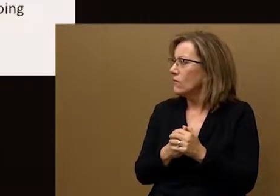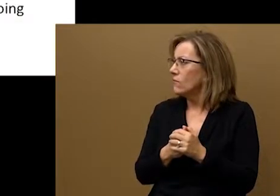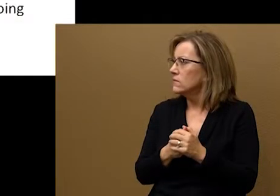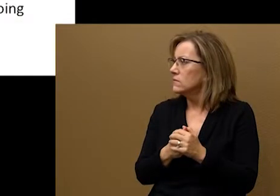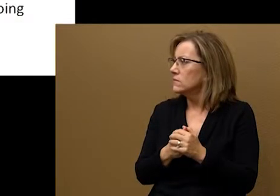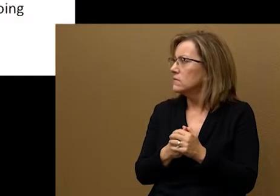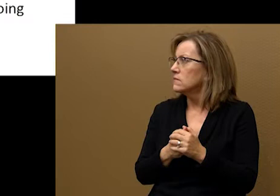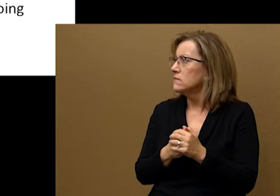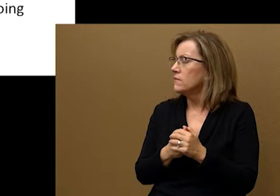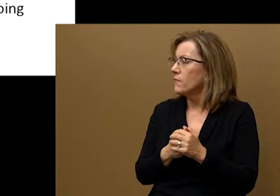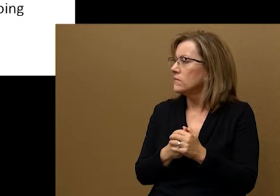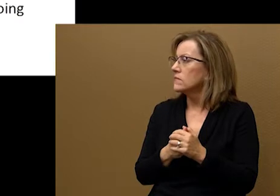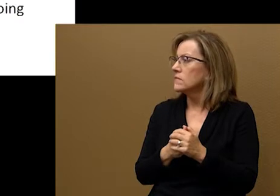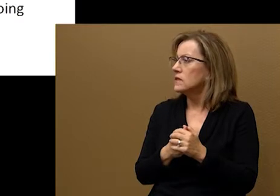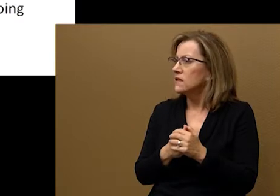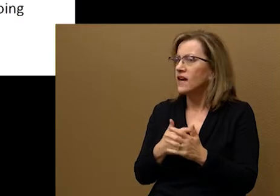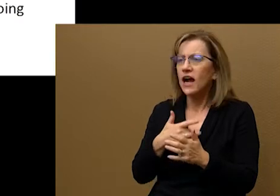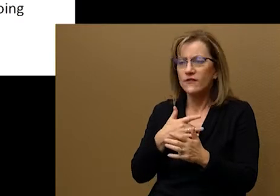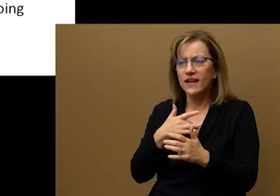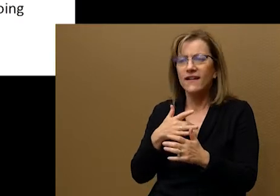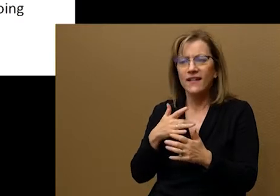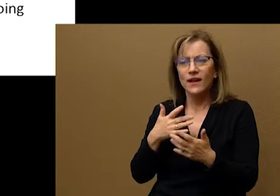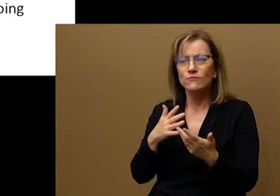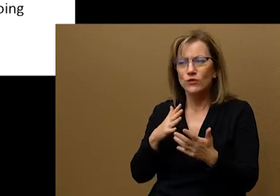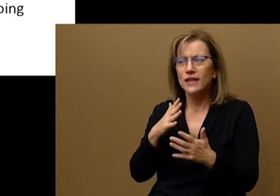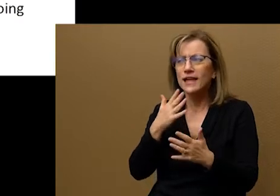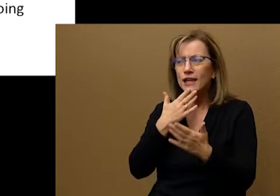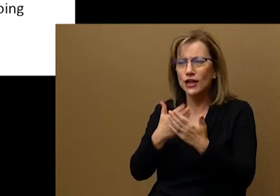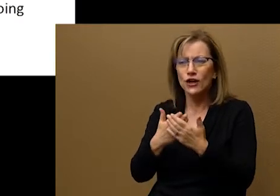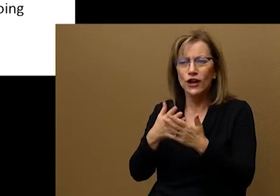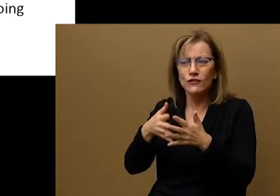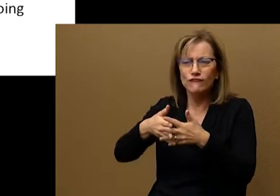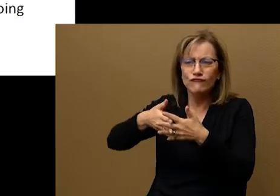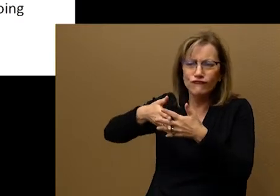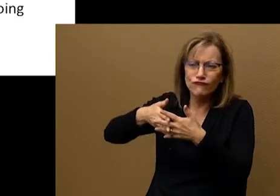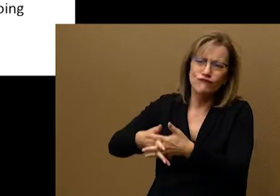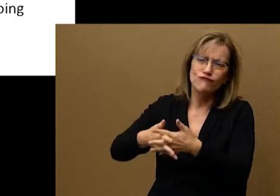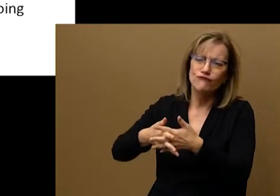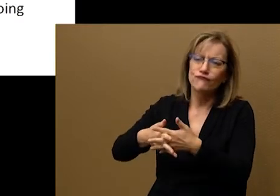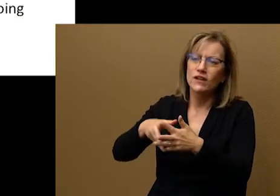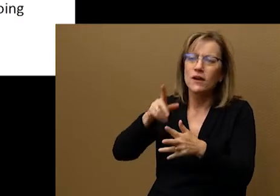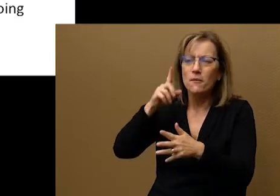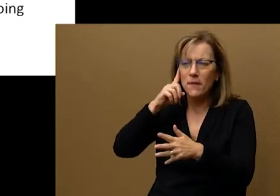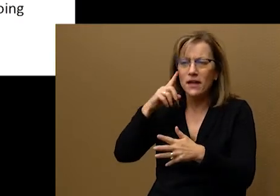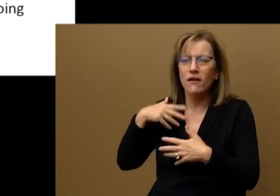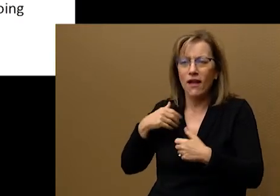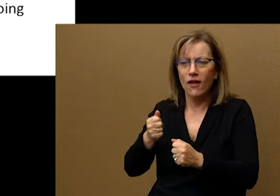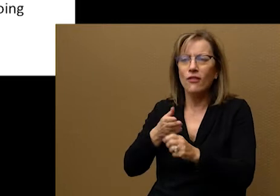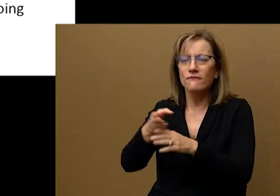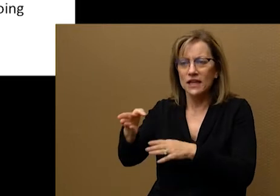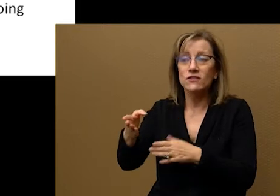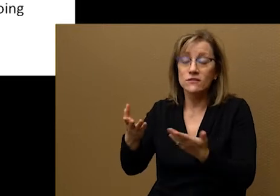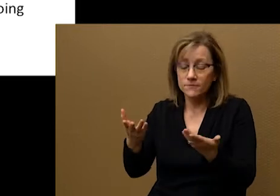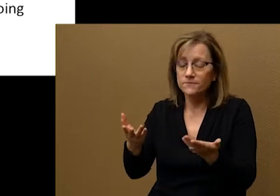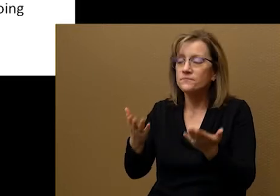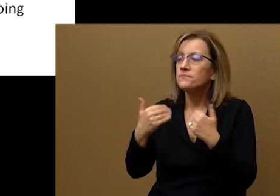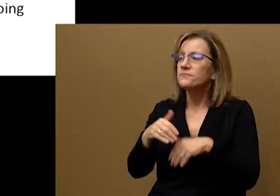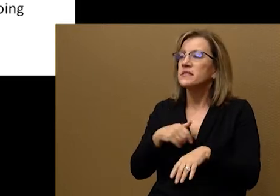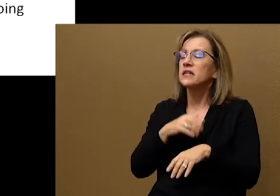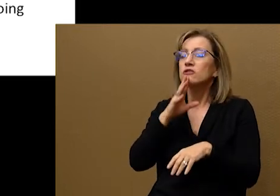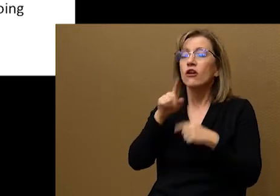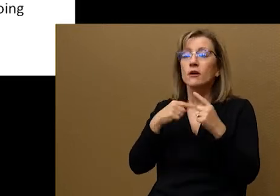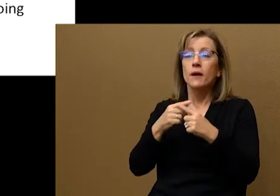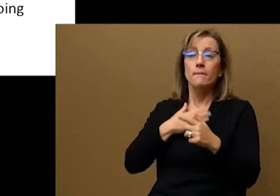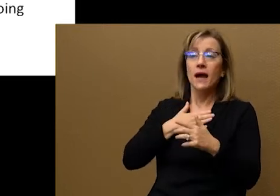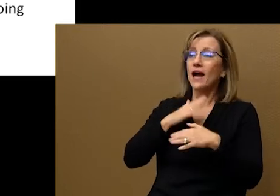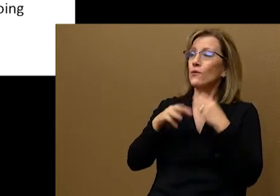So I feel like I have a pretty good grounding in the mental health field. So I want to talk to you a little bit about the world